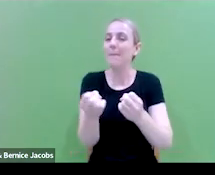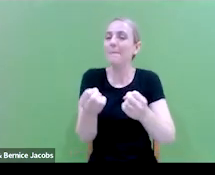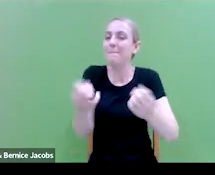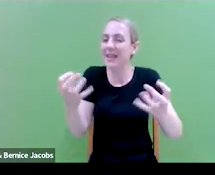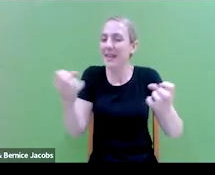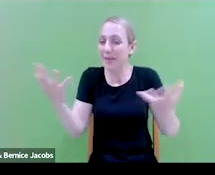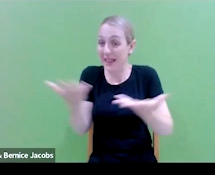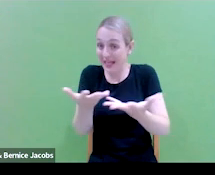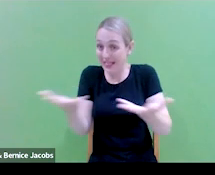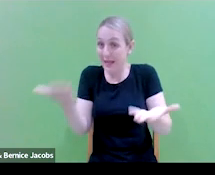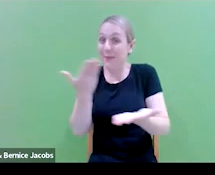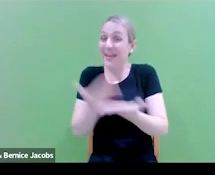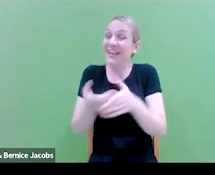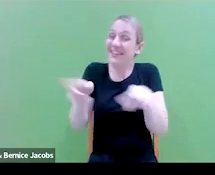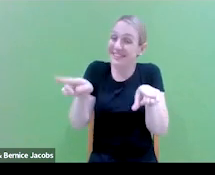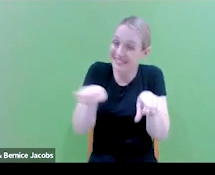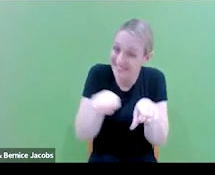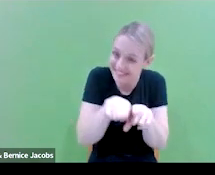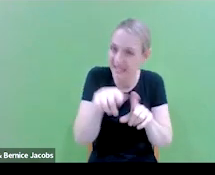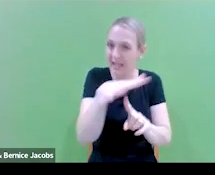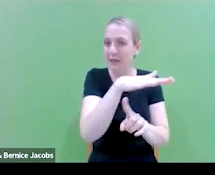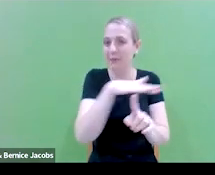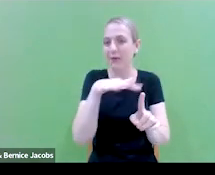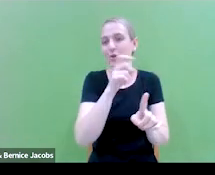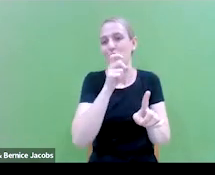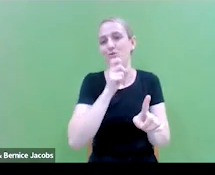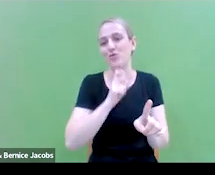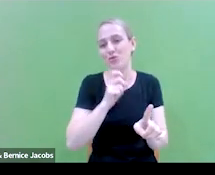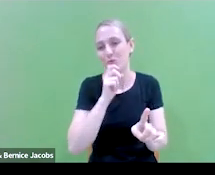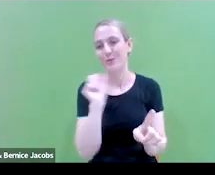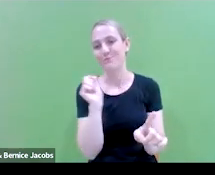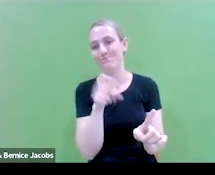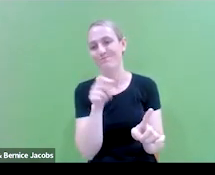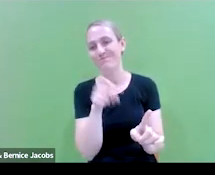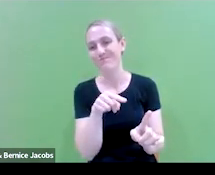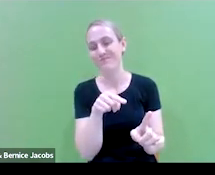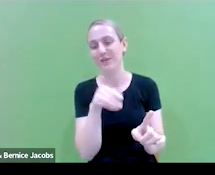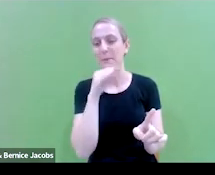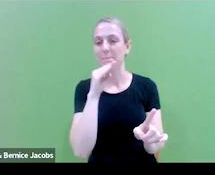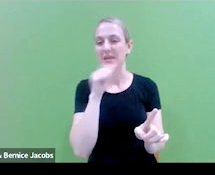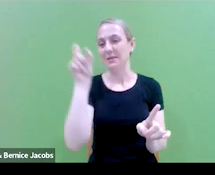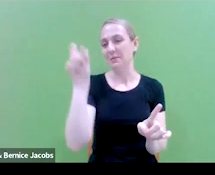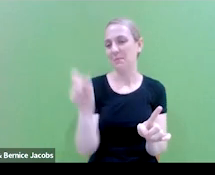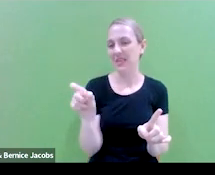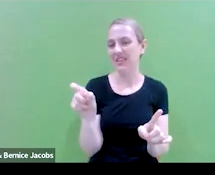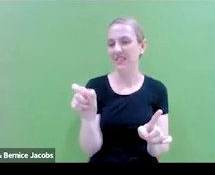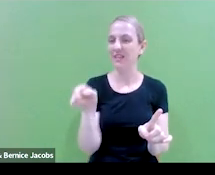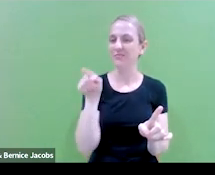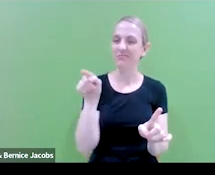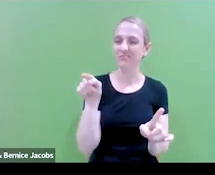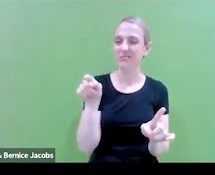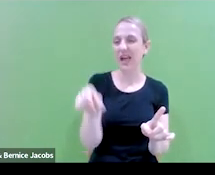to use the same platform, service, or environment, and not give anyone exceptional